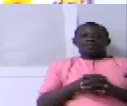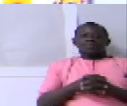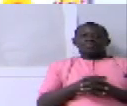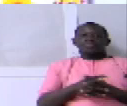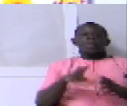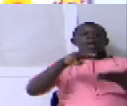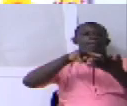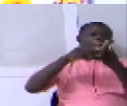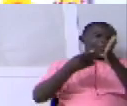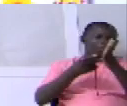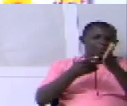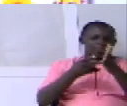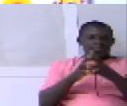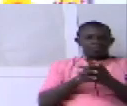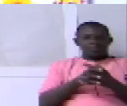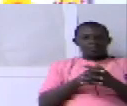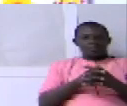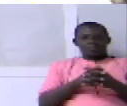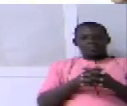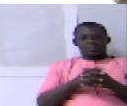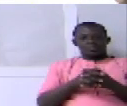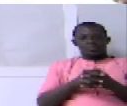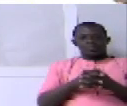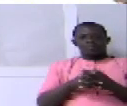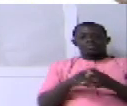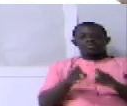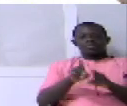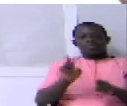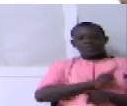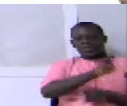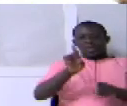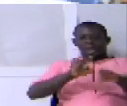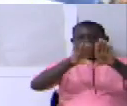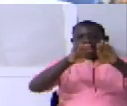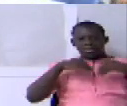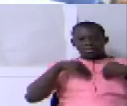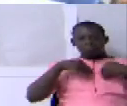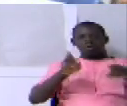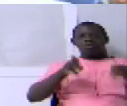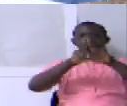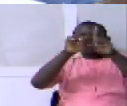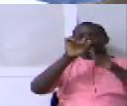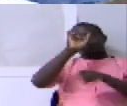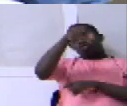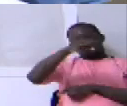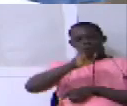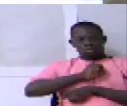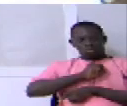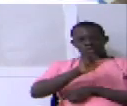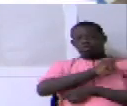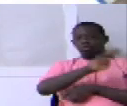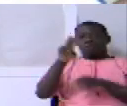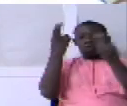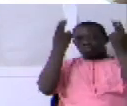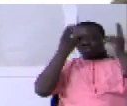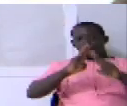In a sense, they complied with your unlawful orders.